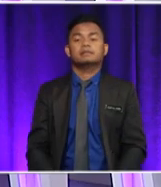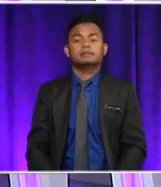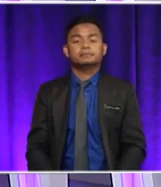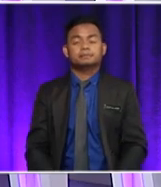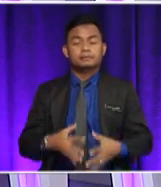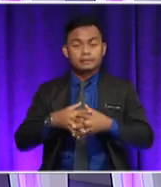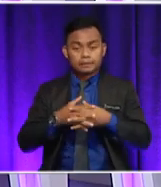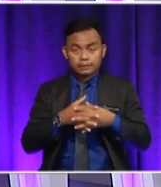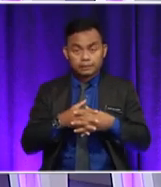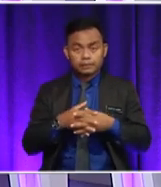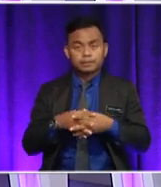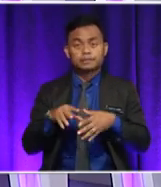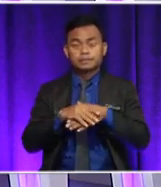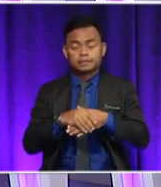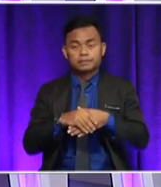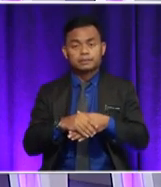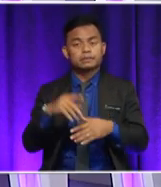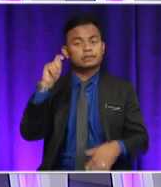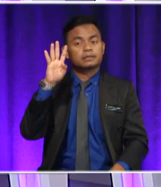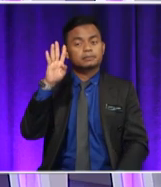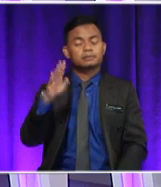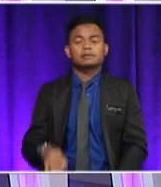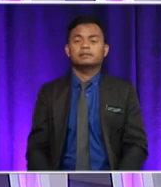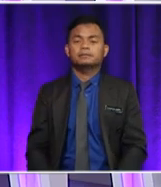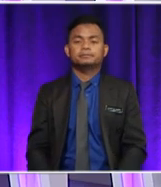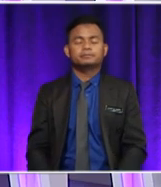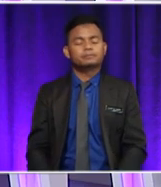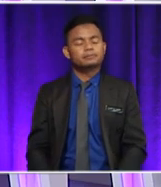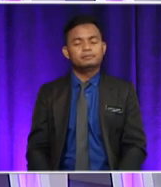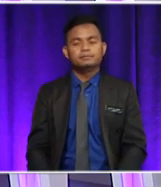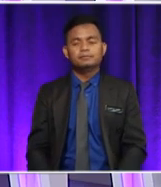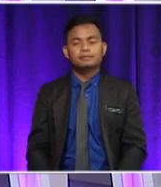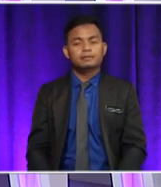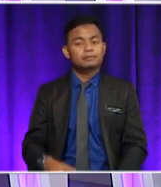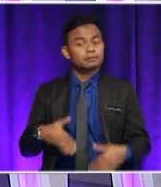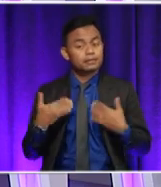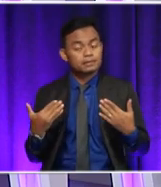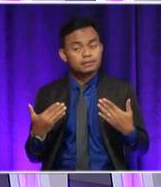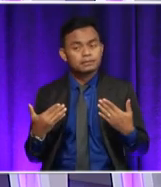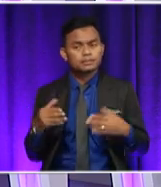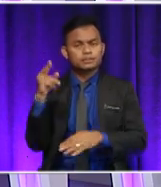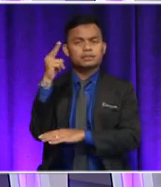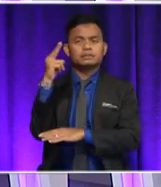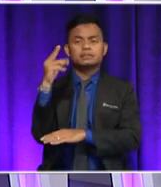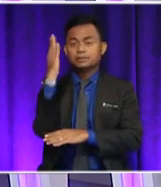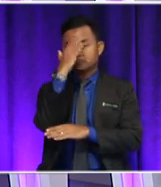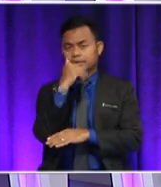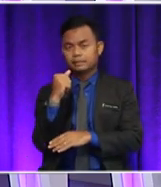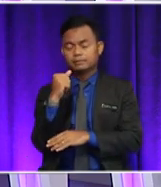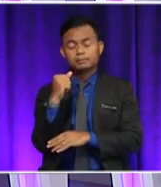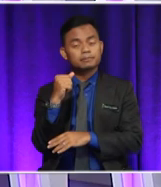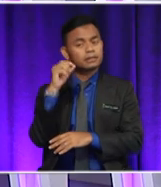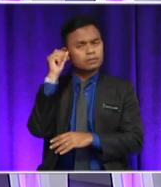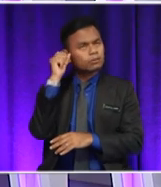Form 4. And my name is Hanif Sean. I love to be in here. It's so much nicer. And of course, the jungle is still beautiful, but you must be